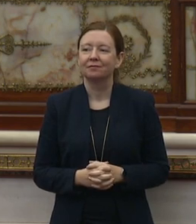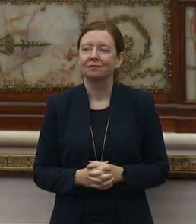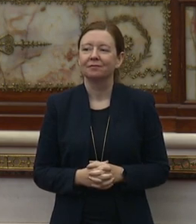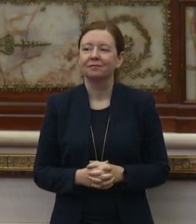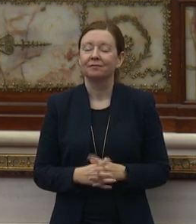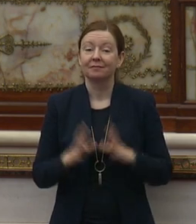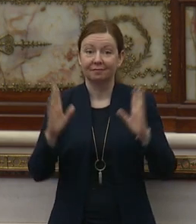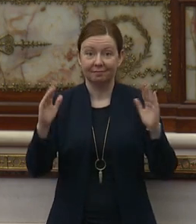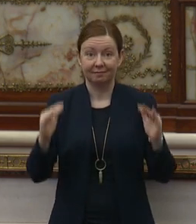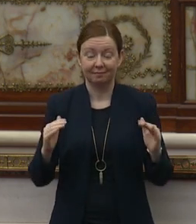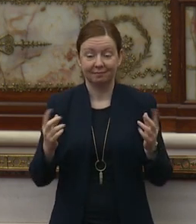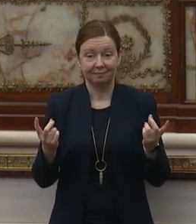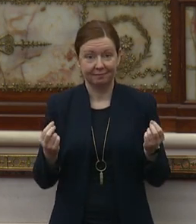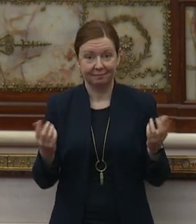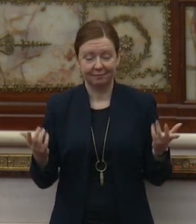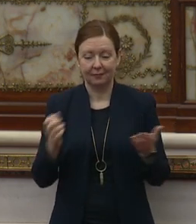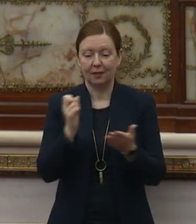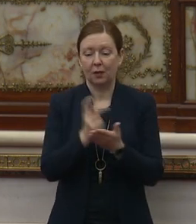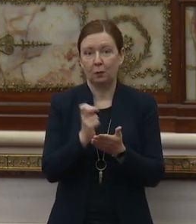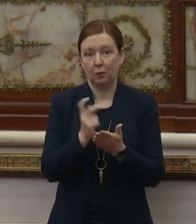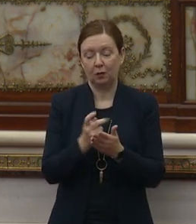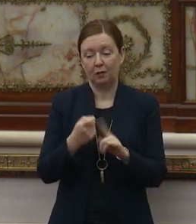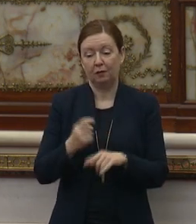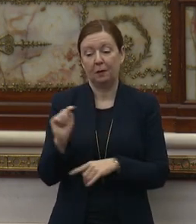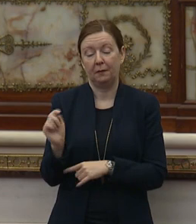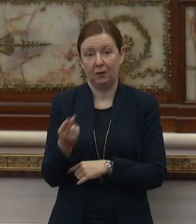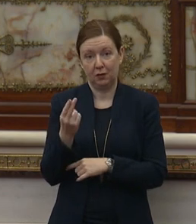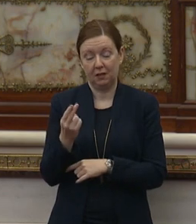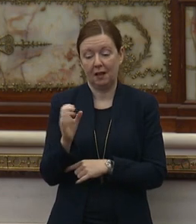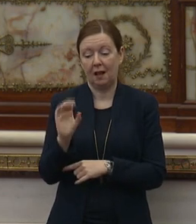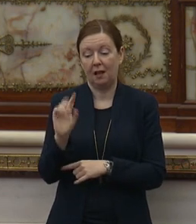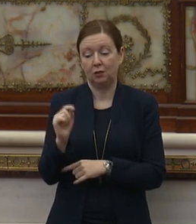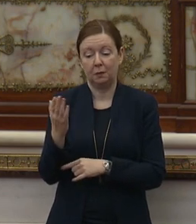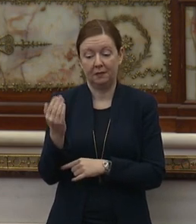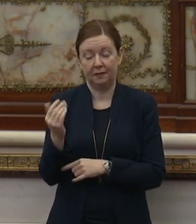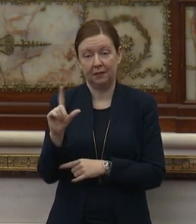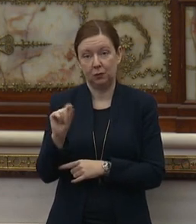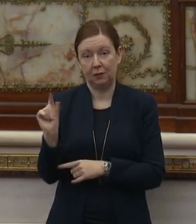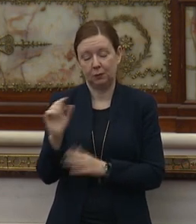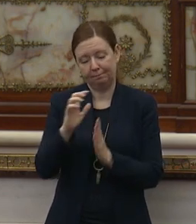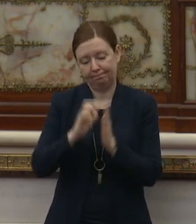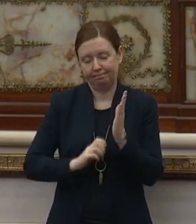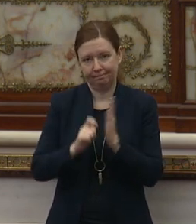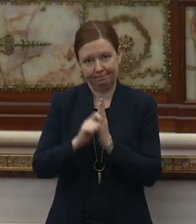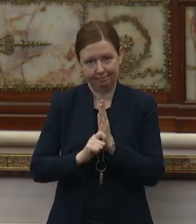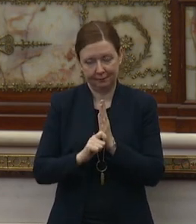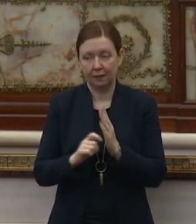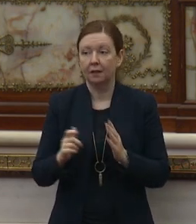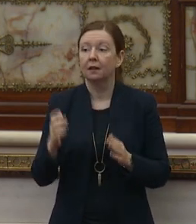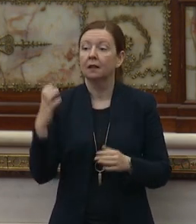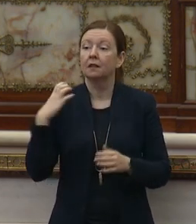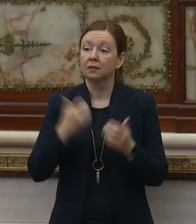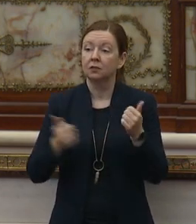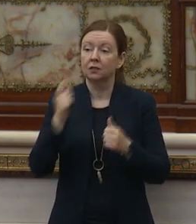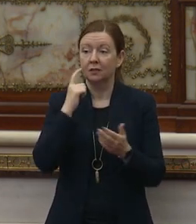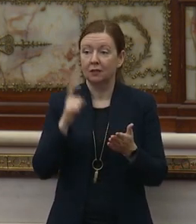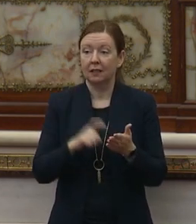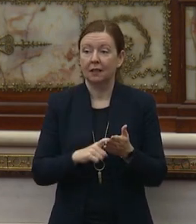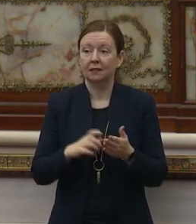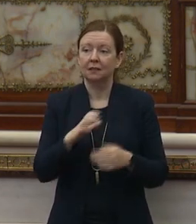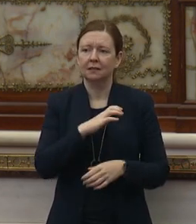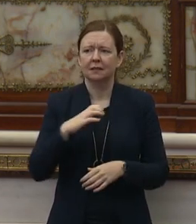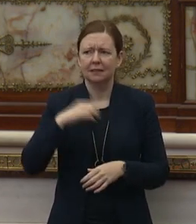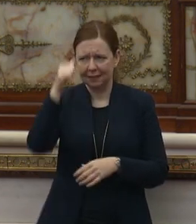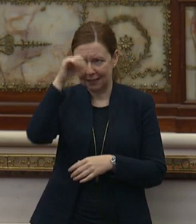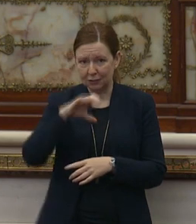Our next order of business is the approval of the journal of the meeting of Thursday, October 15, 2020. And the chair recognizes, is Councilman